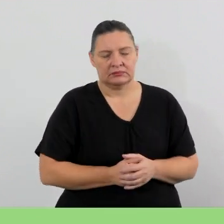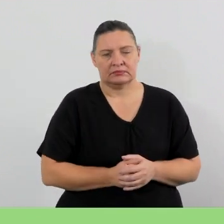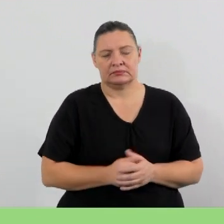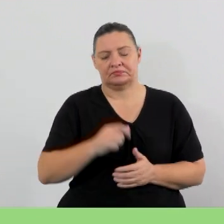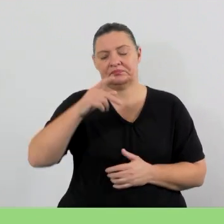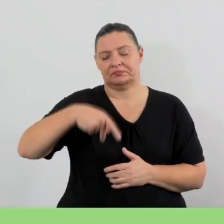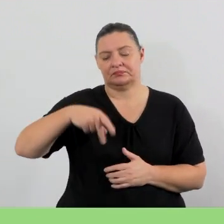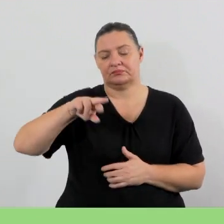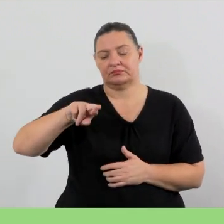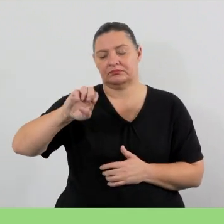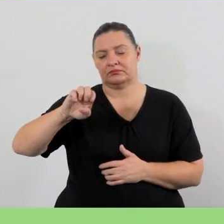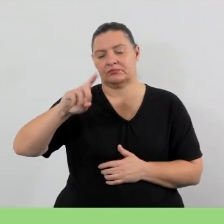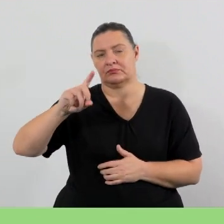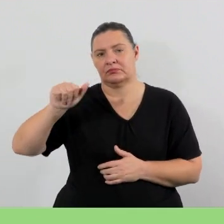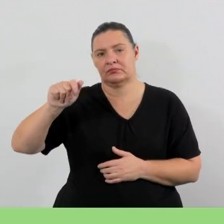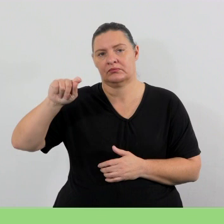here.